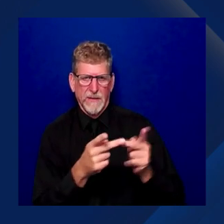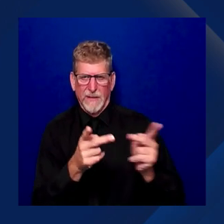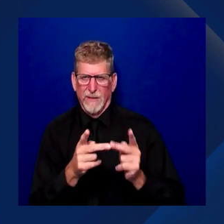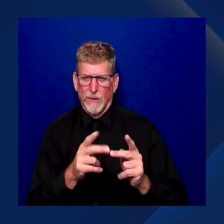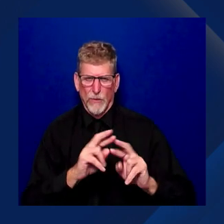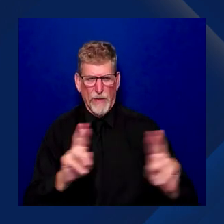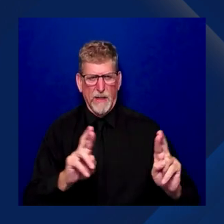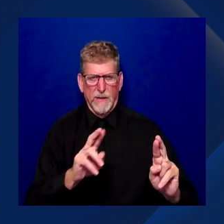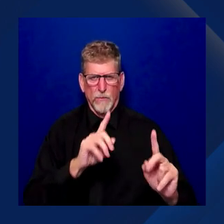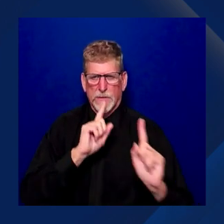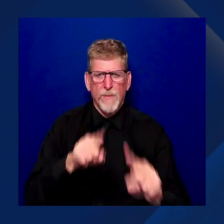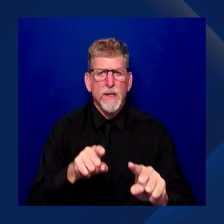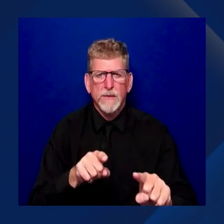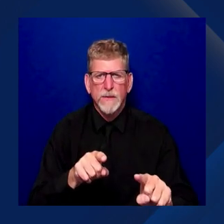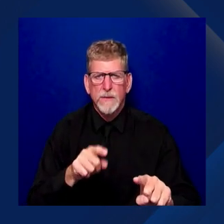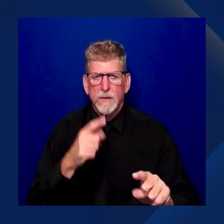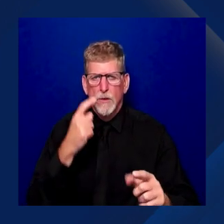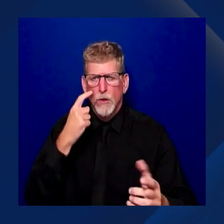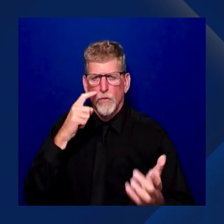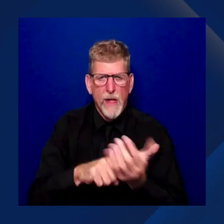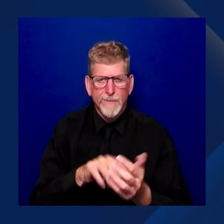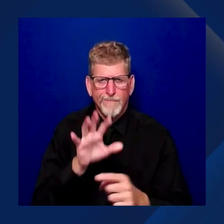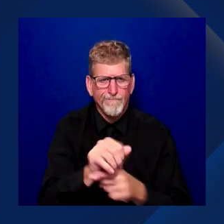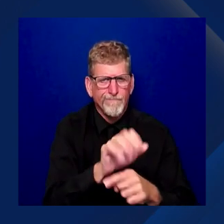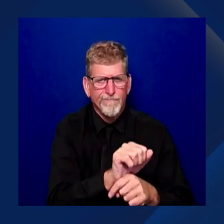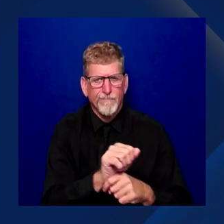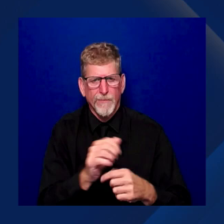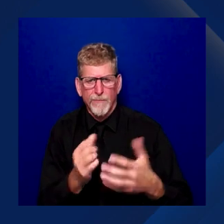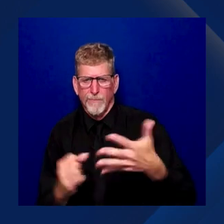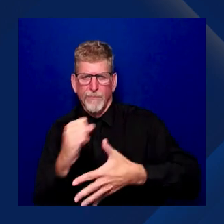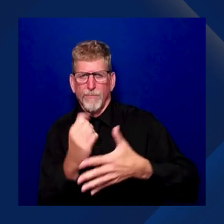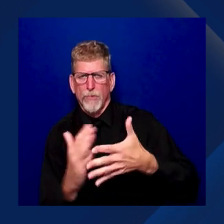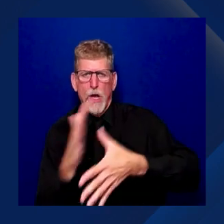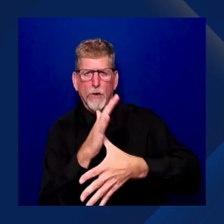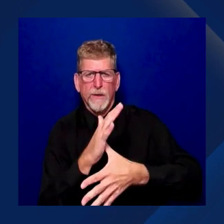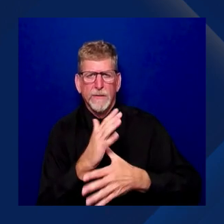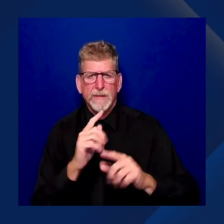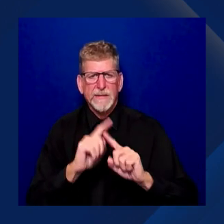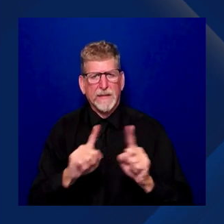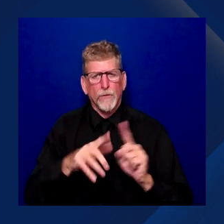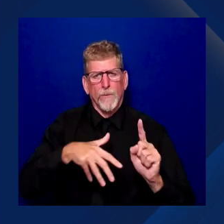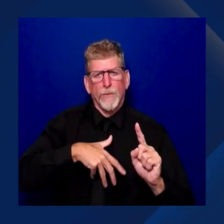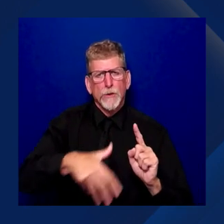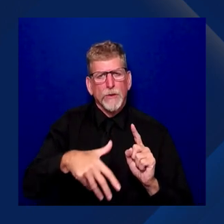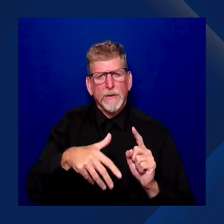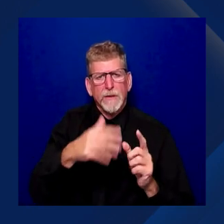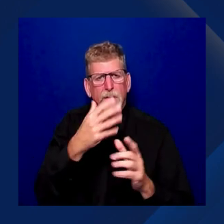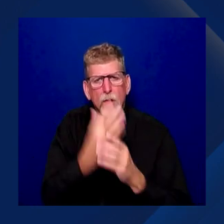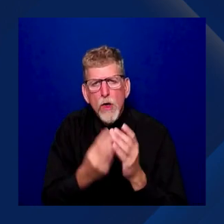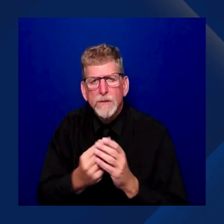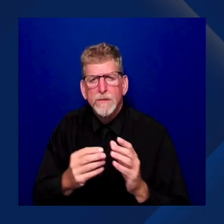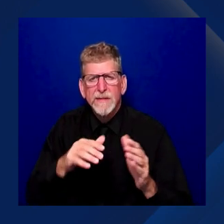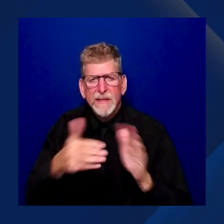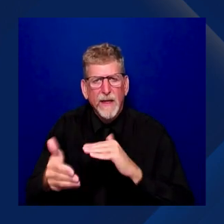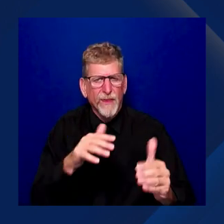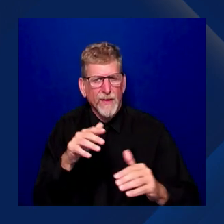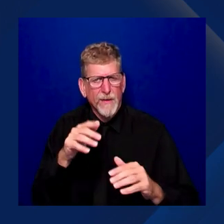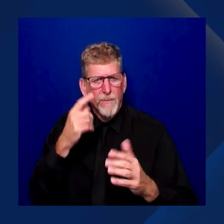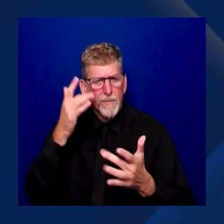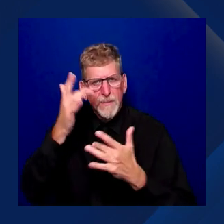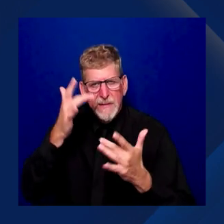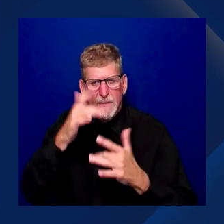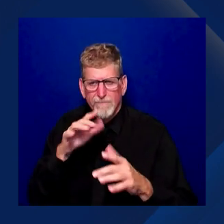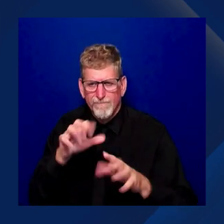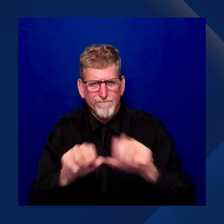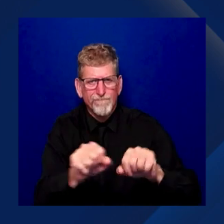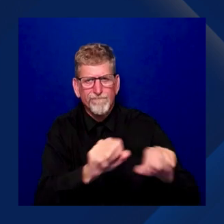those leading causes of maternal morbidity and mortality. We talk about mortality because that's more, it's easily measured, but we